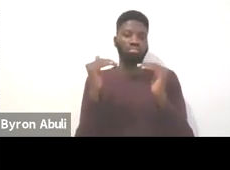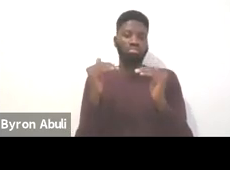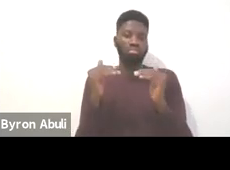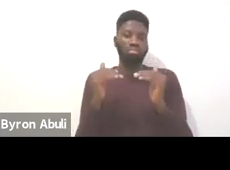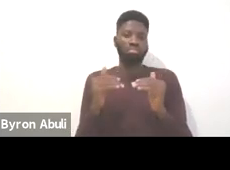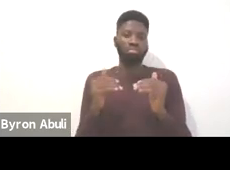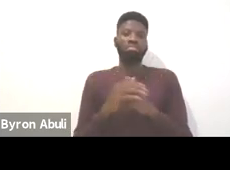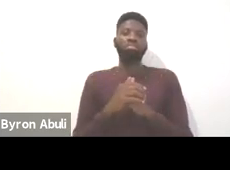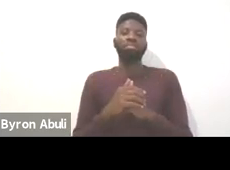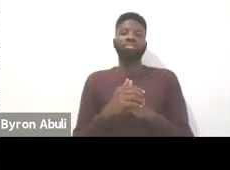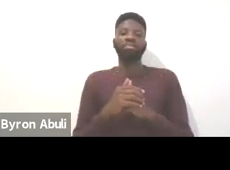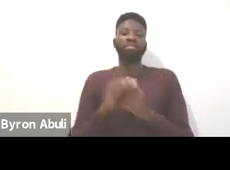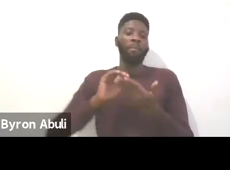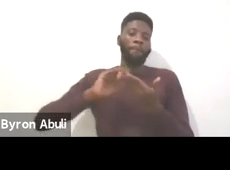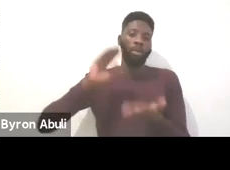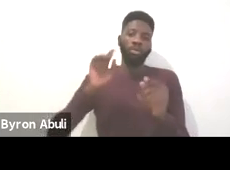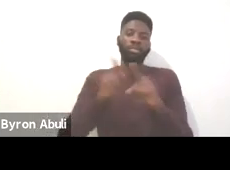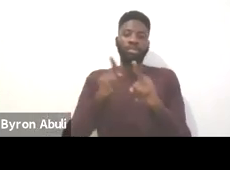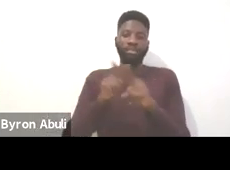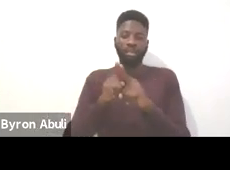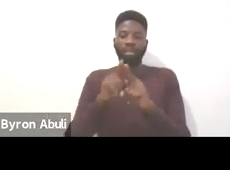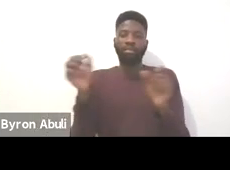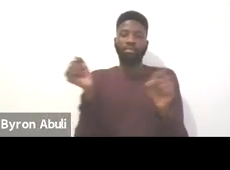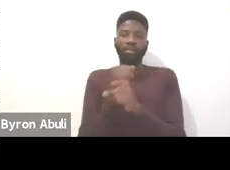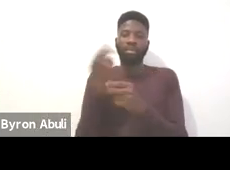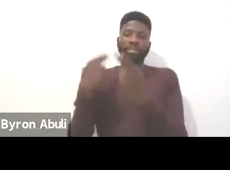see more of their employment history.